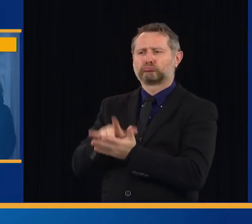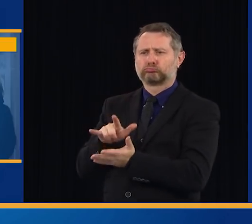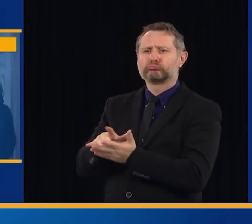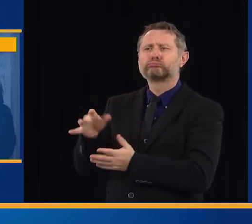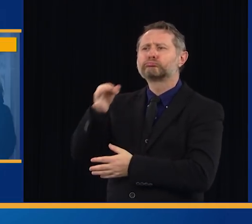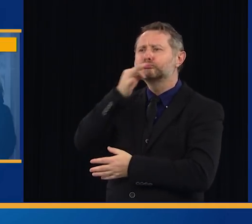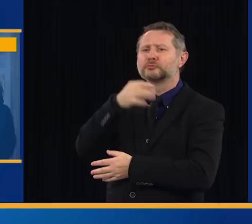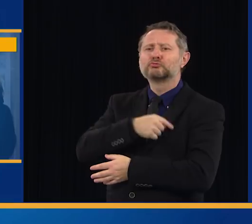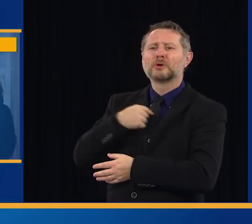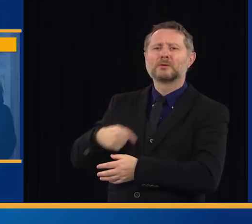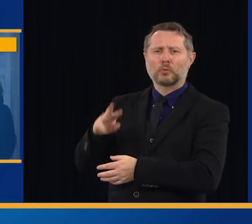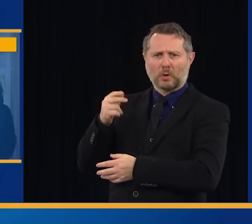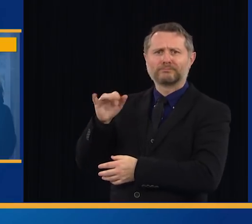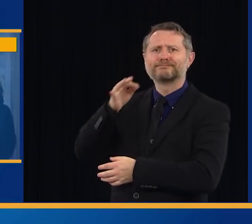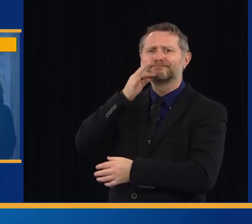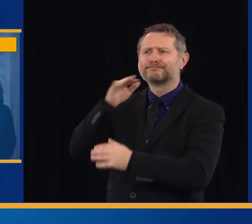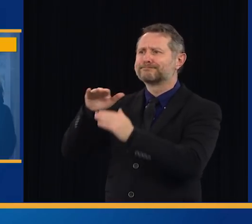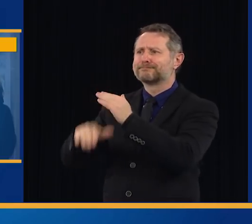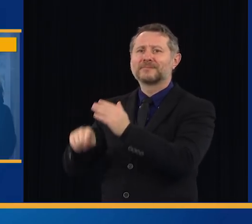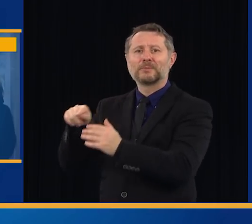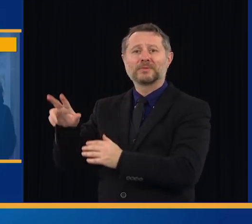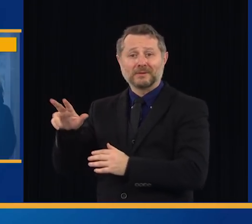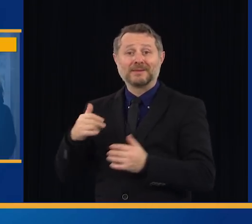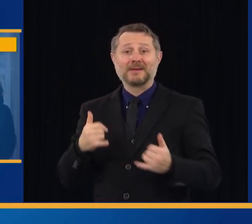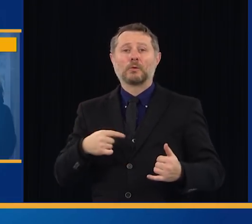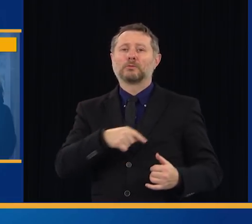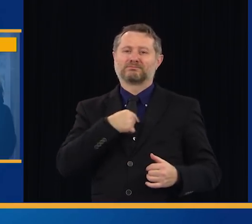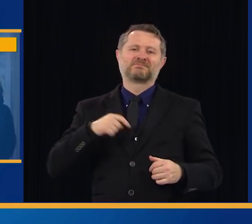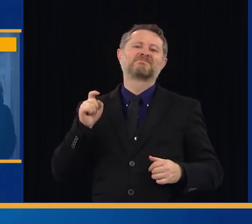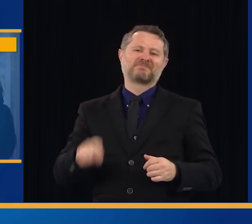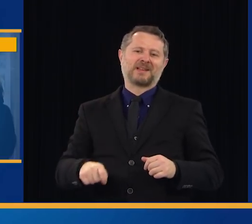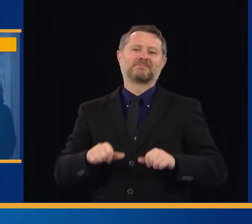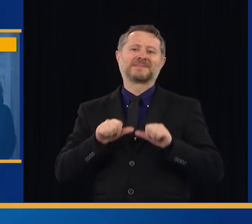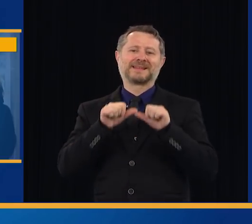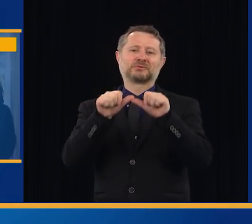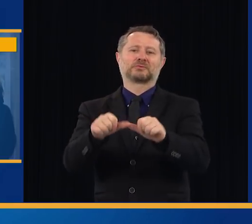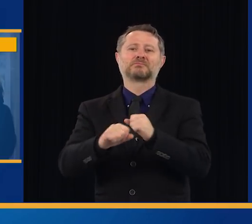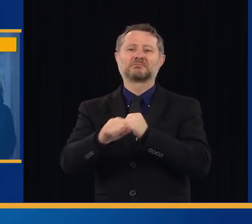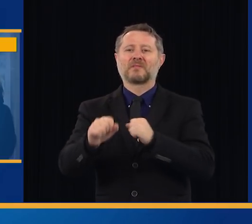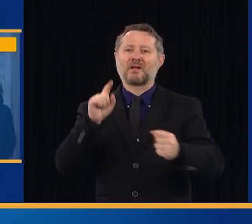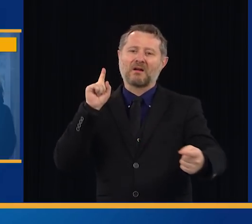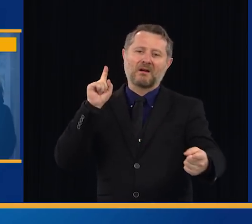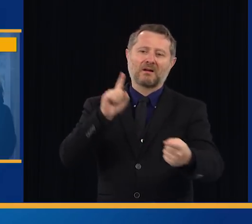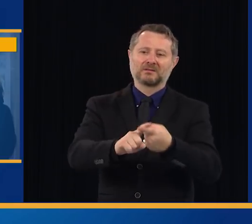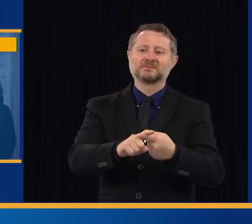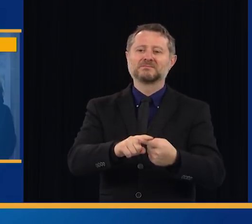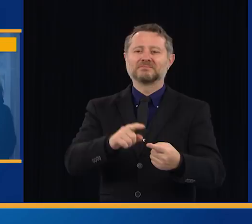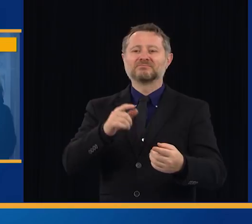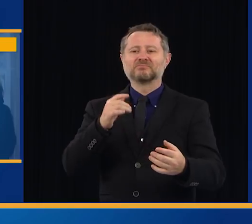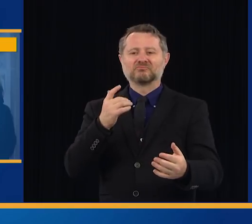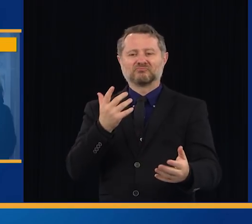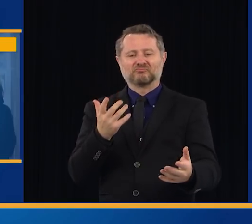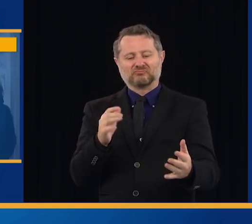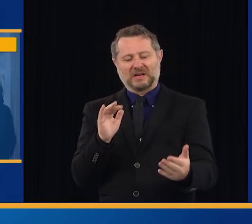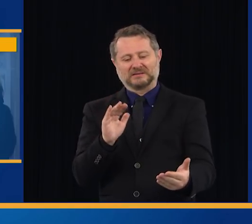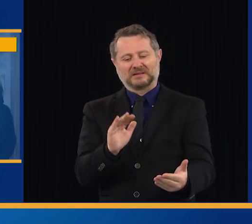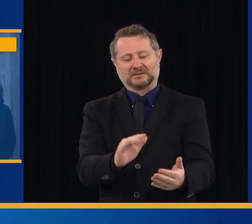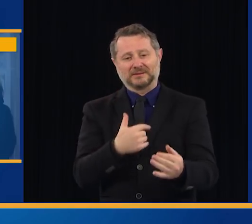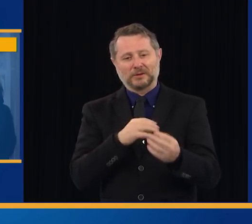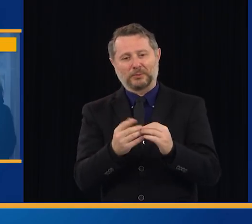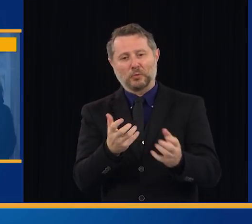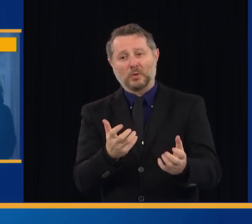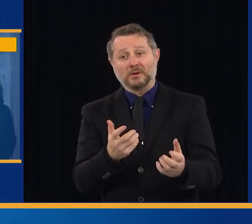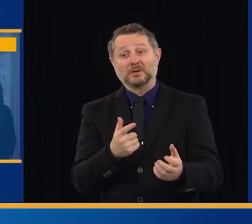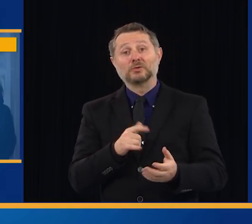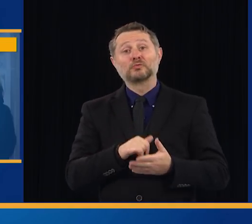doing. I'd like to see that infection rate get down even more. The New York pause policies, the